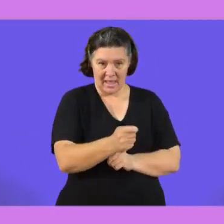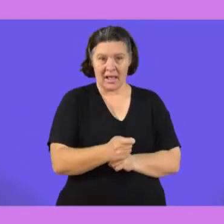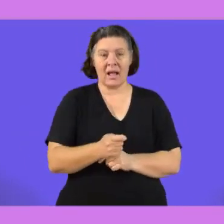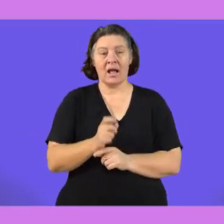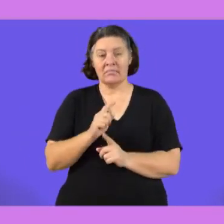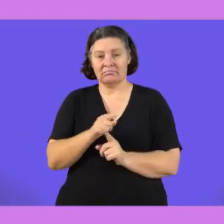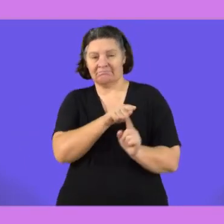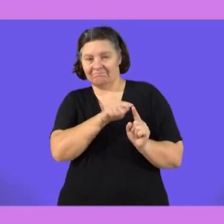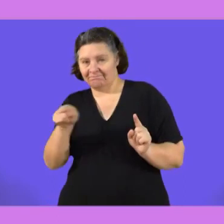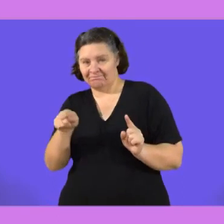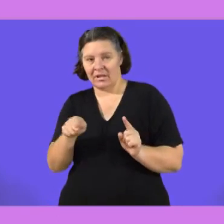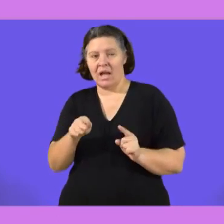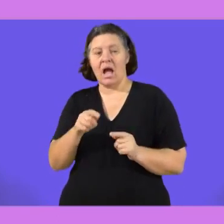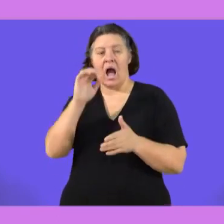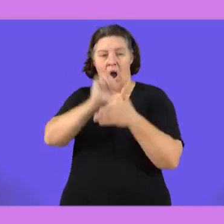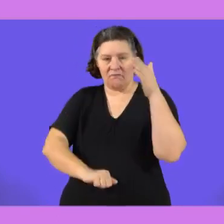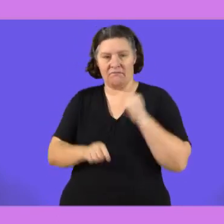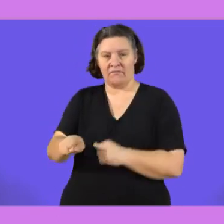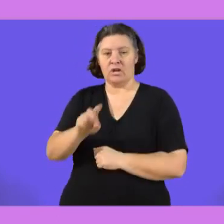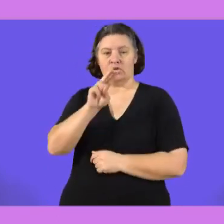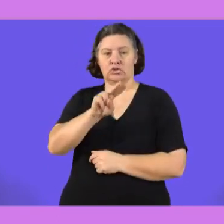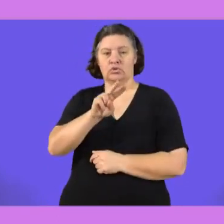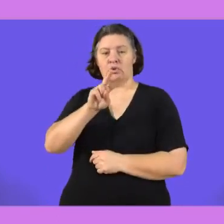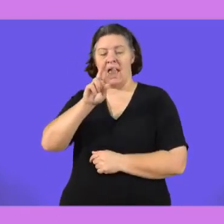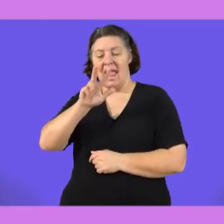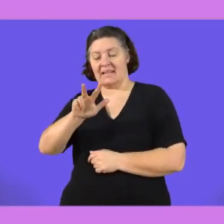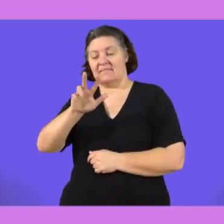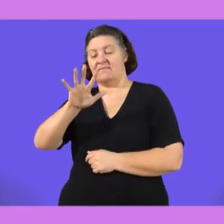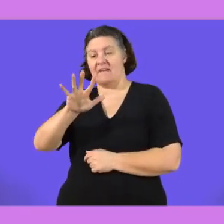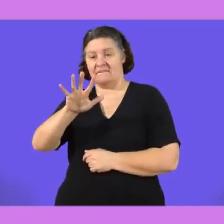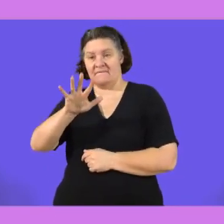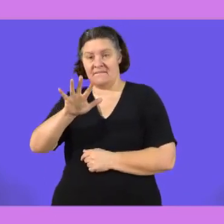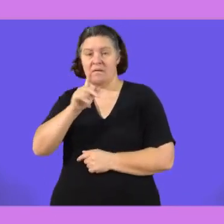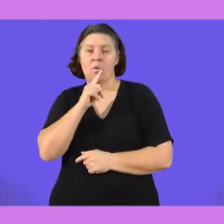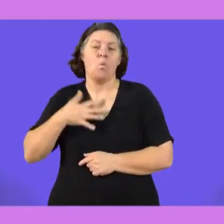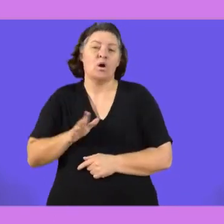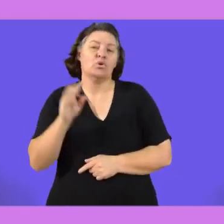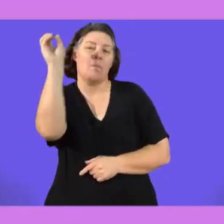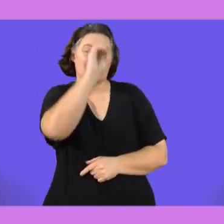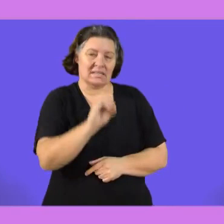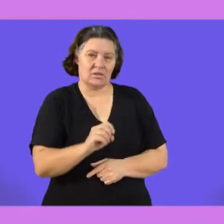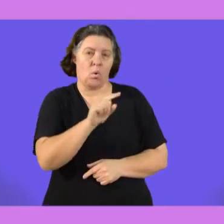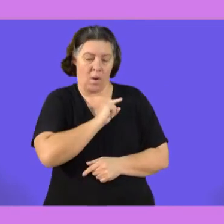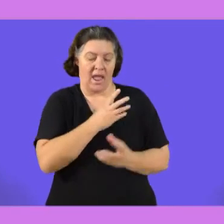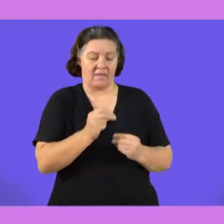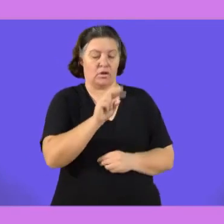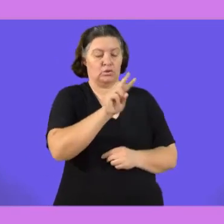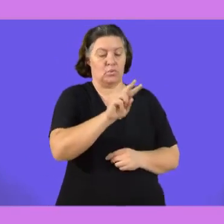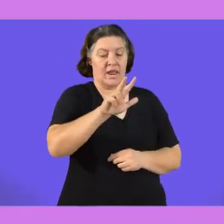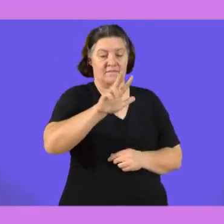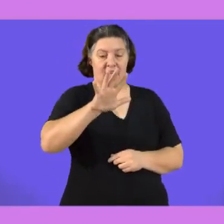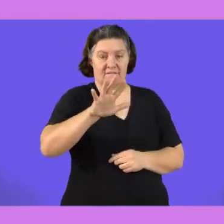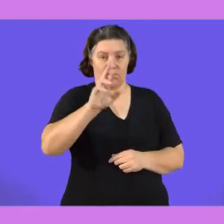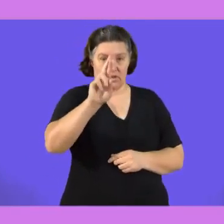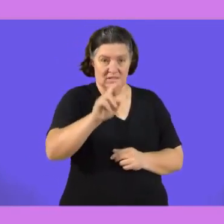being taxed on his travel allowance. Important in this question, what percentage, right? So I'll take the